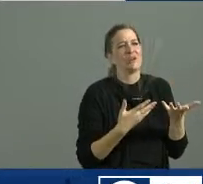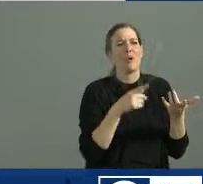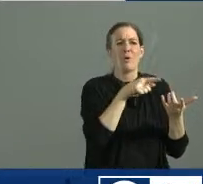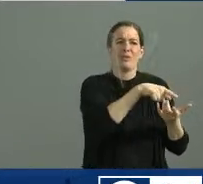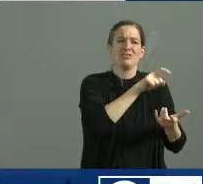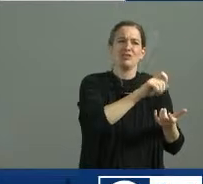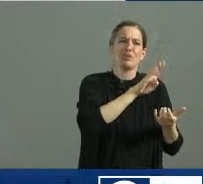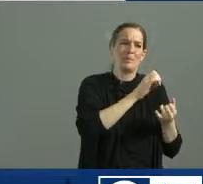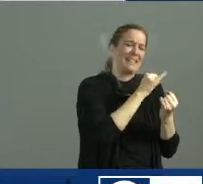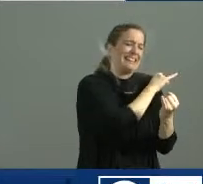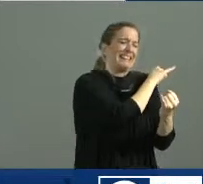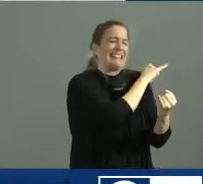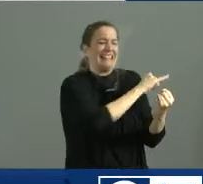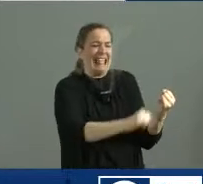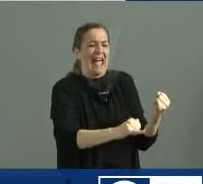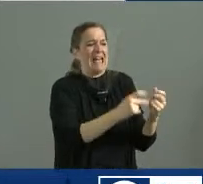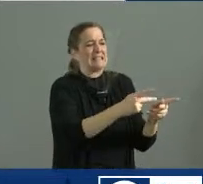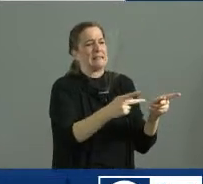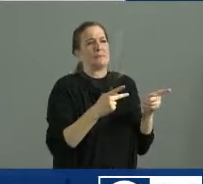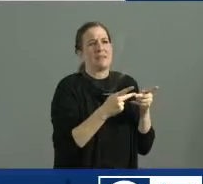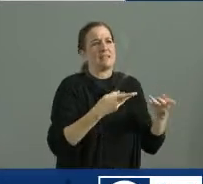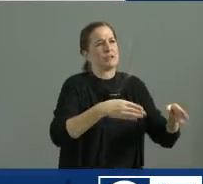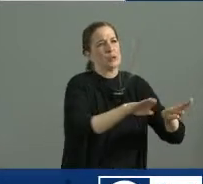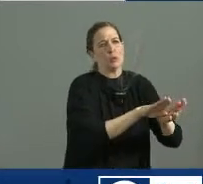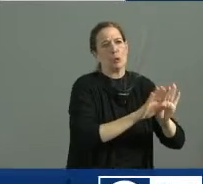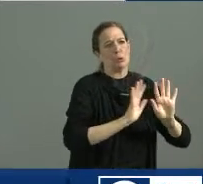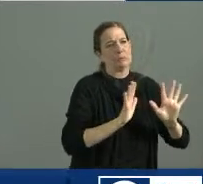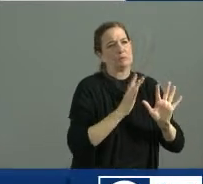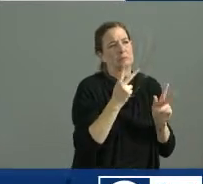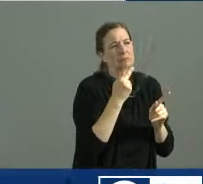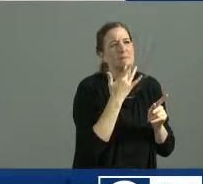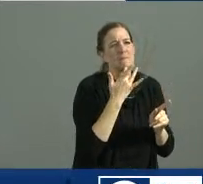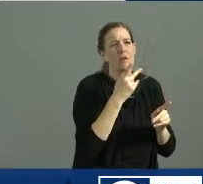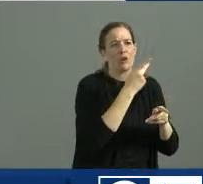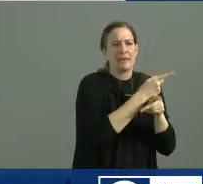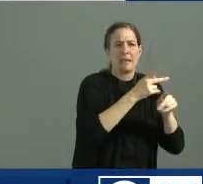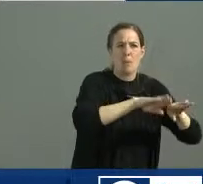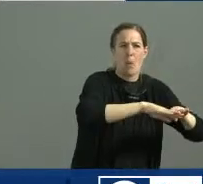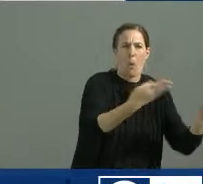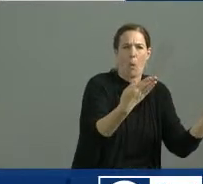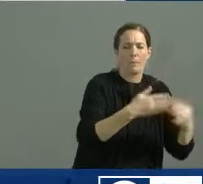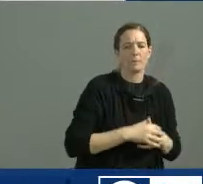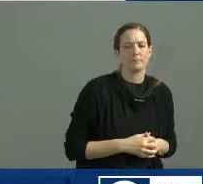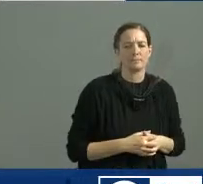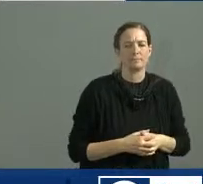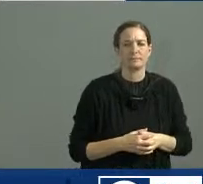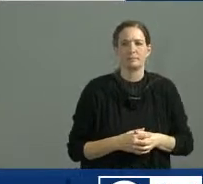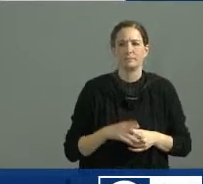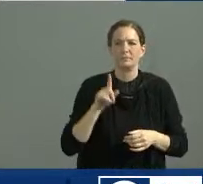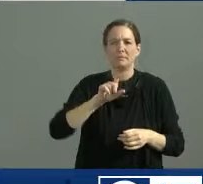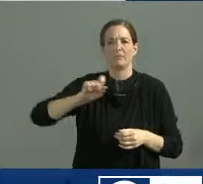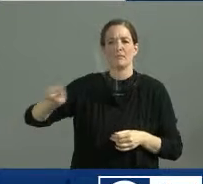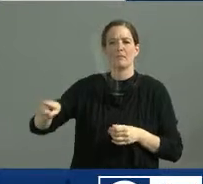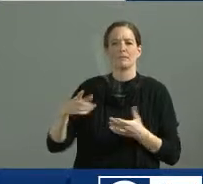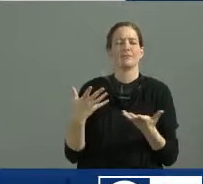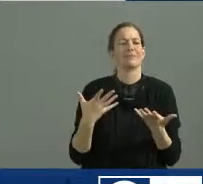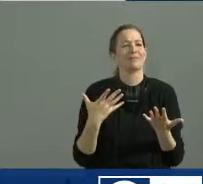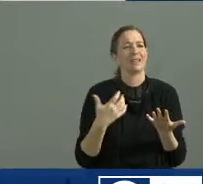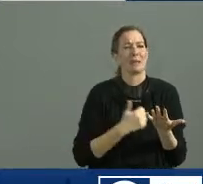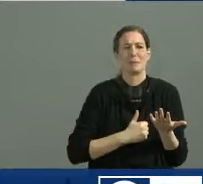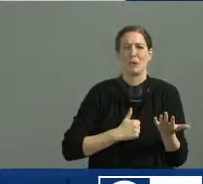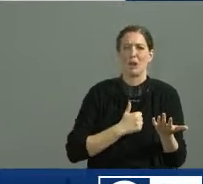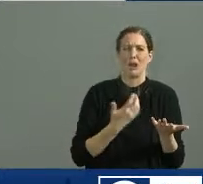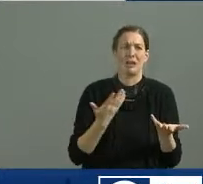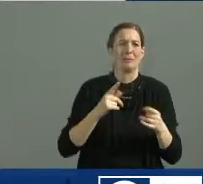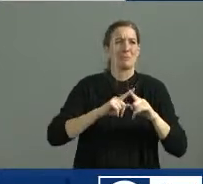would close. I guess what I'm saying, sorry, is just, did it have to get to this point? It seems, I know a lot of other people talked